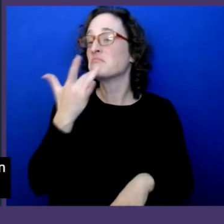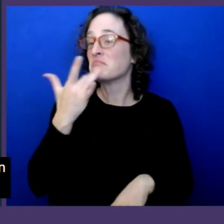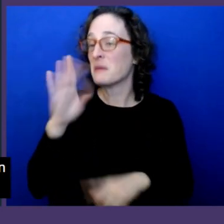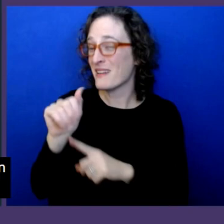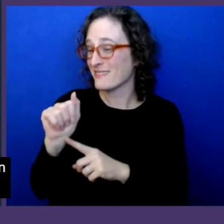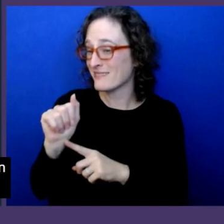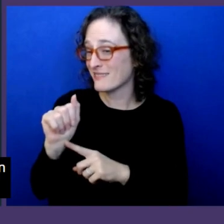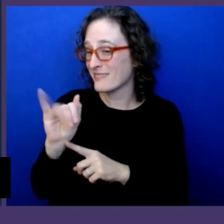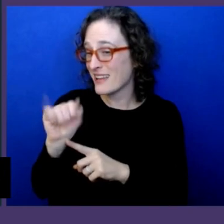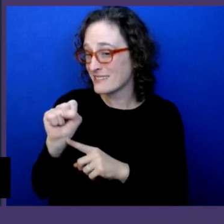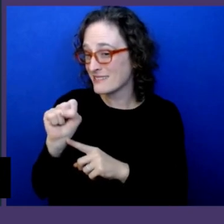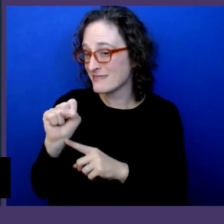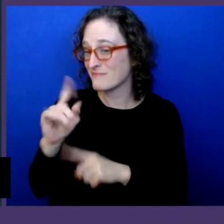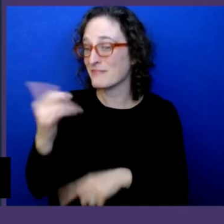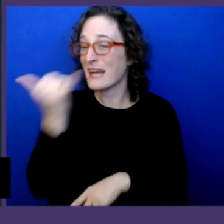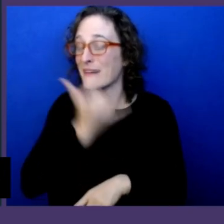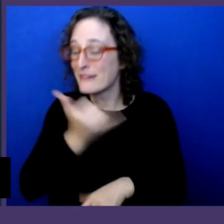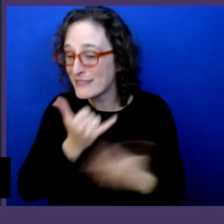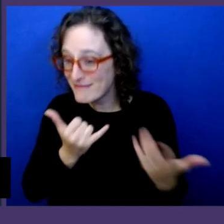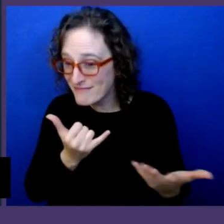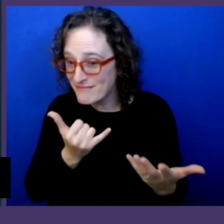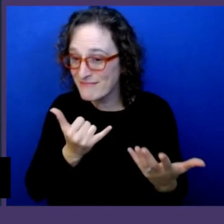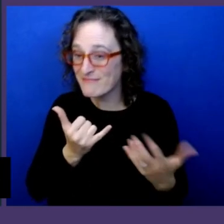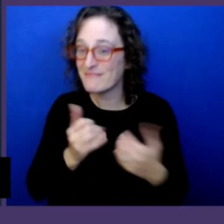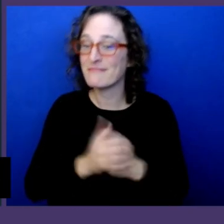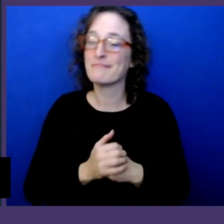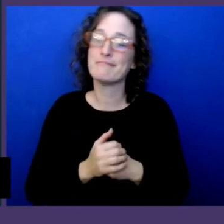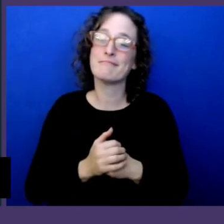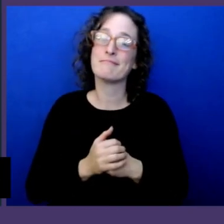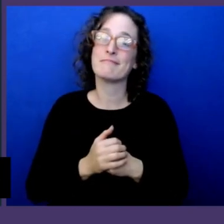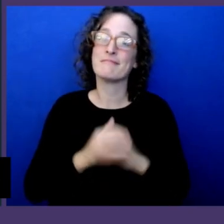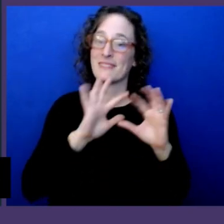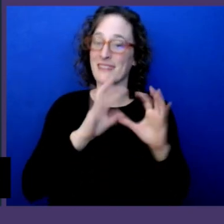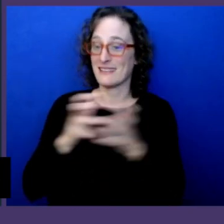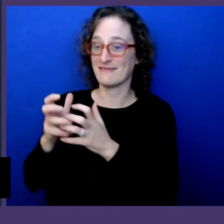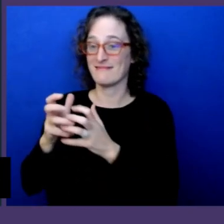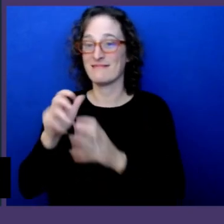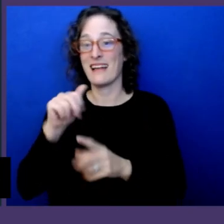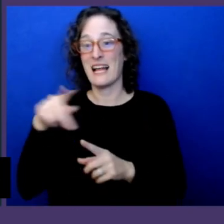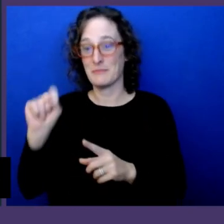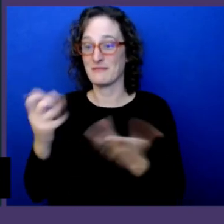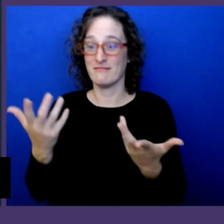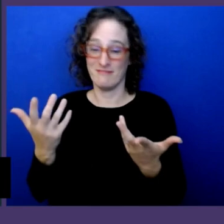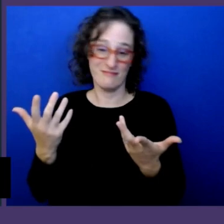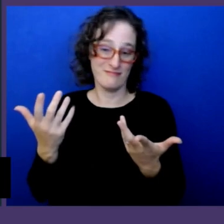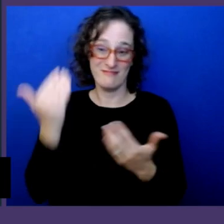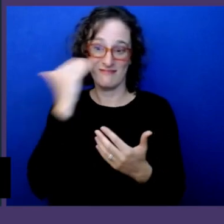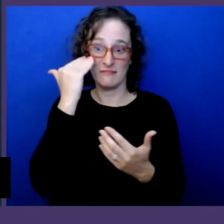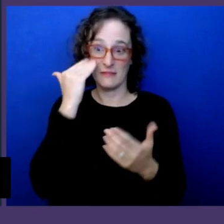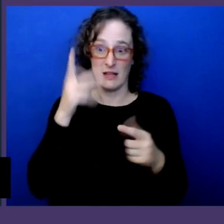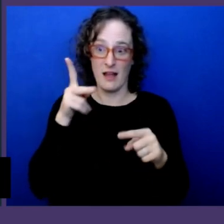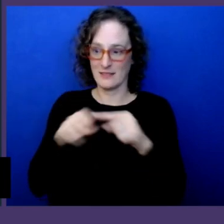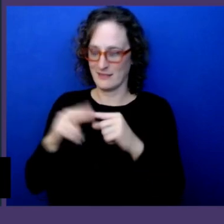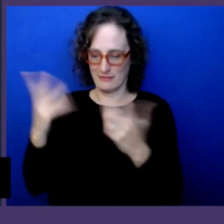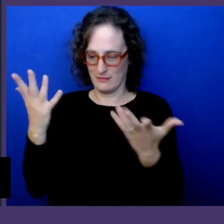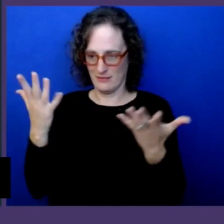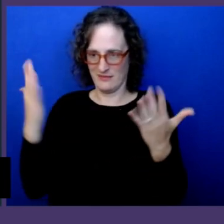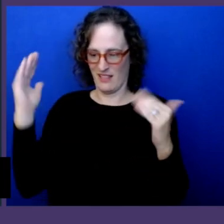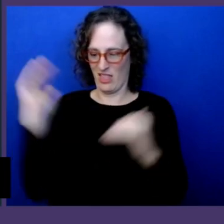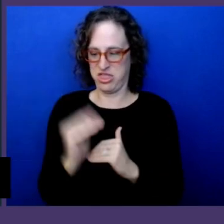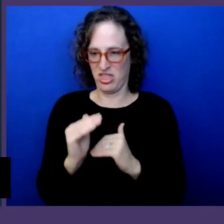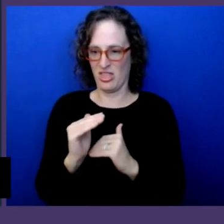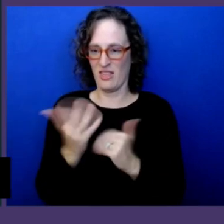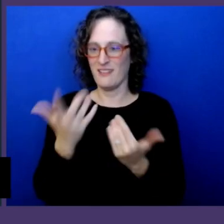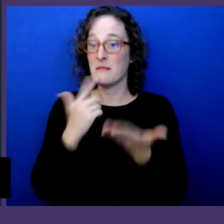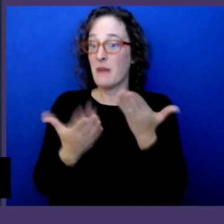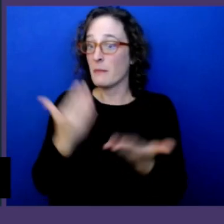entire classes of applications, they have knowledge cutoffs, so they might not know any information above, say, September 2021. They are susceptible